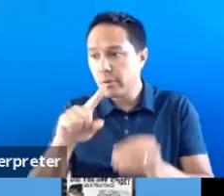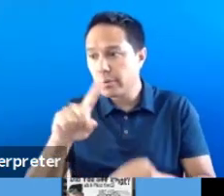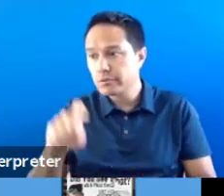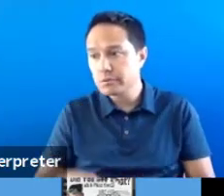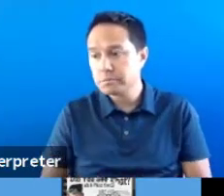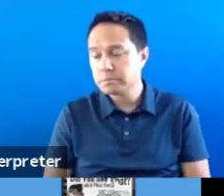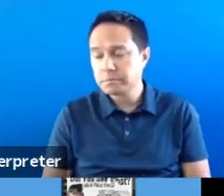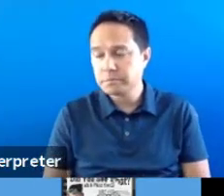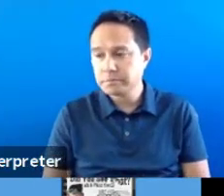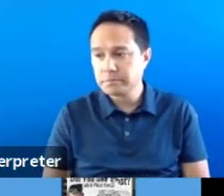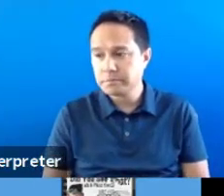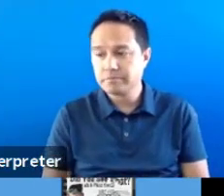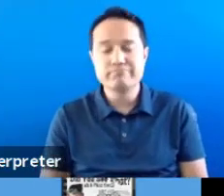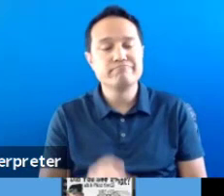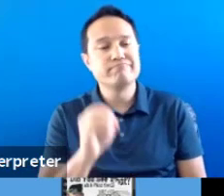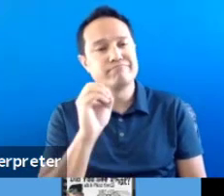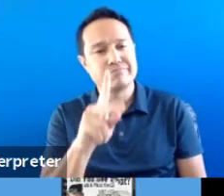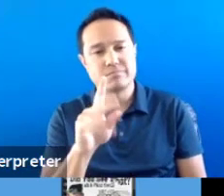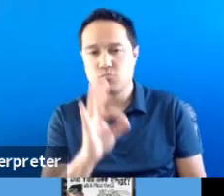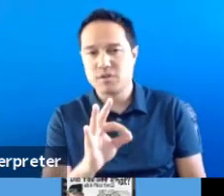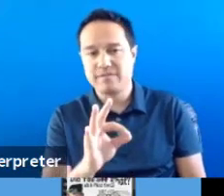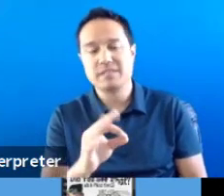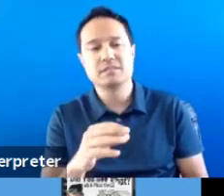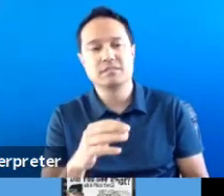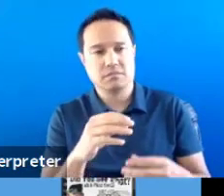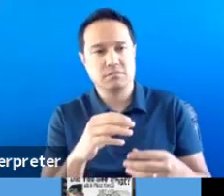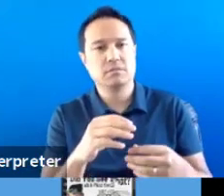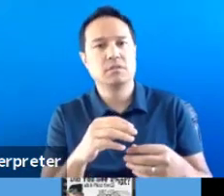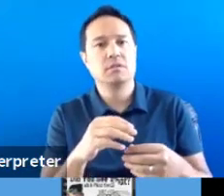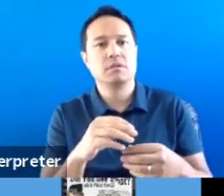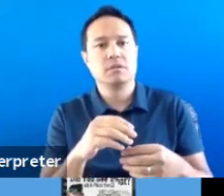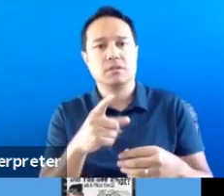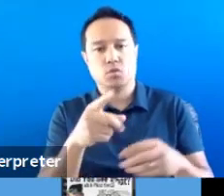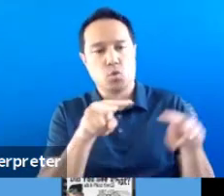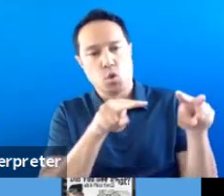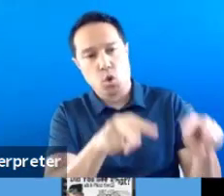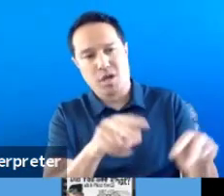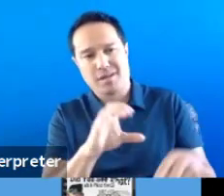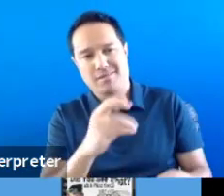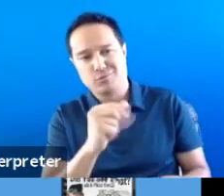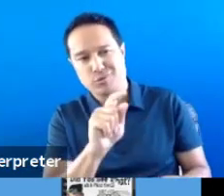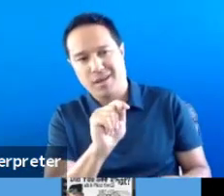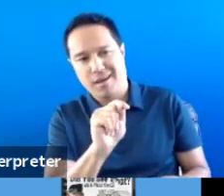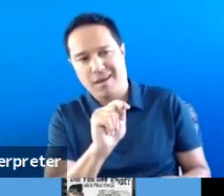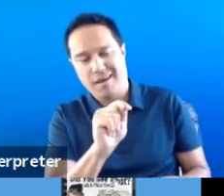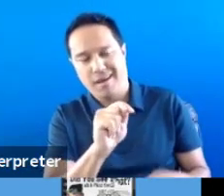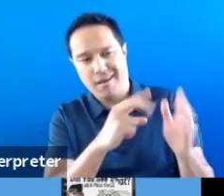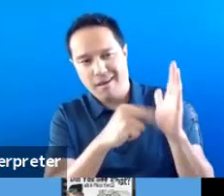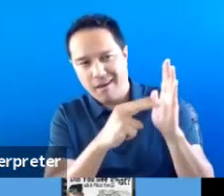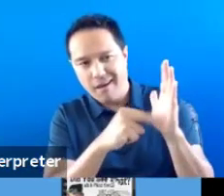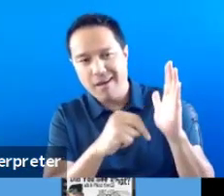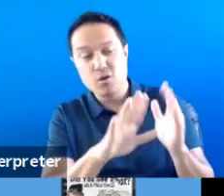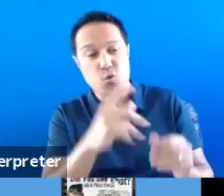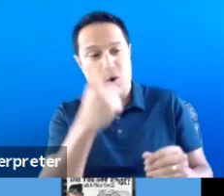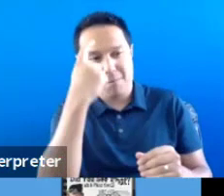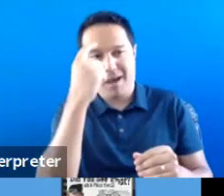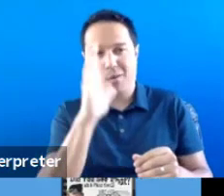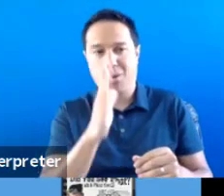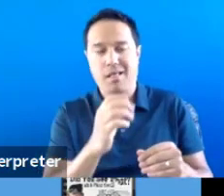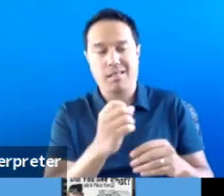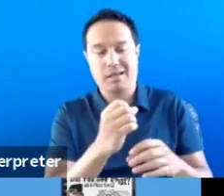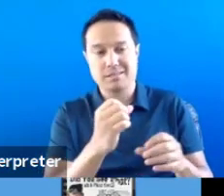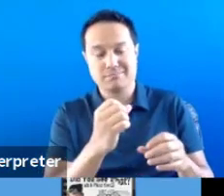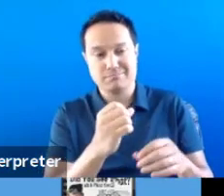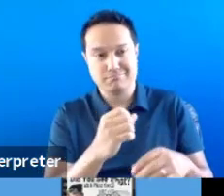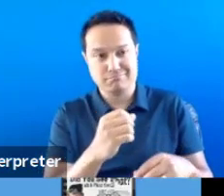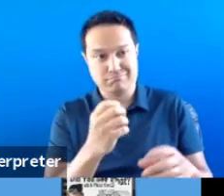else. Perfect. Well, I'll let you take a look at that chat, and your mind is going to explode when you take a look, because there's so